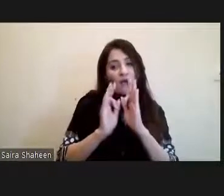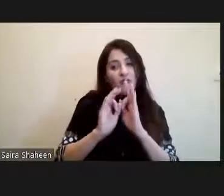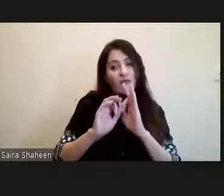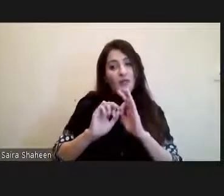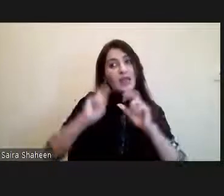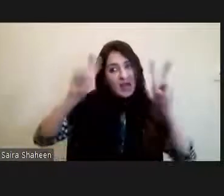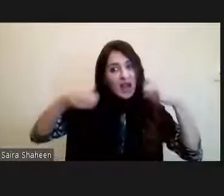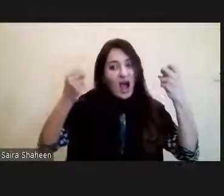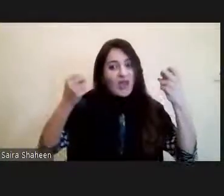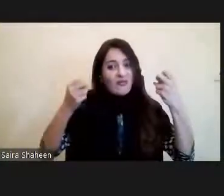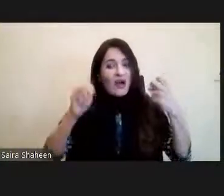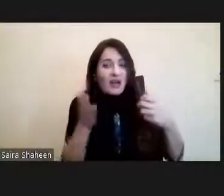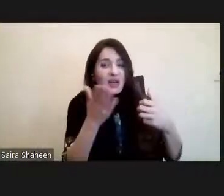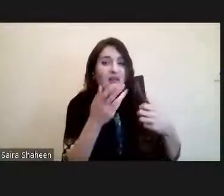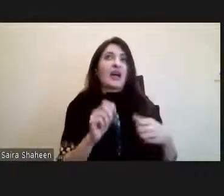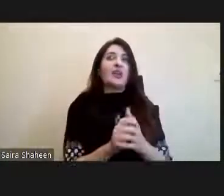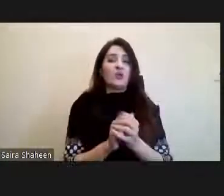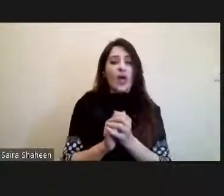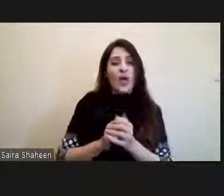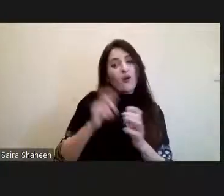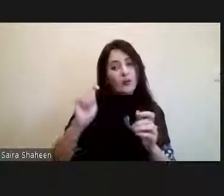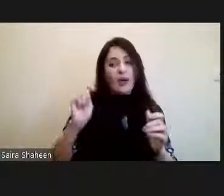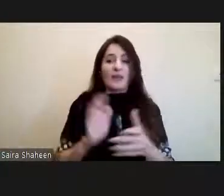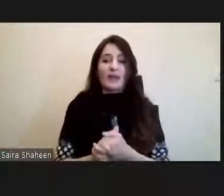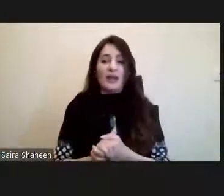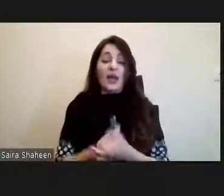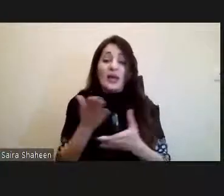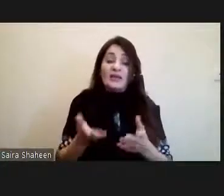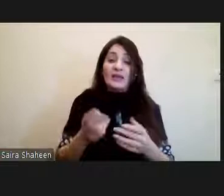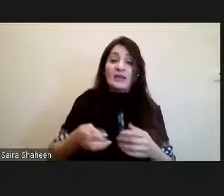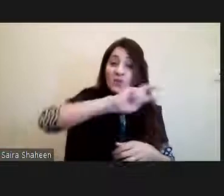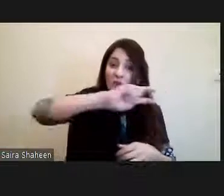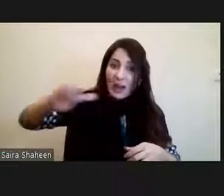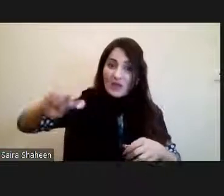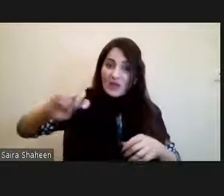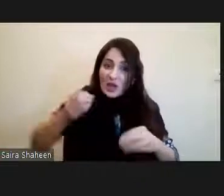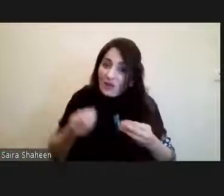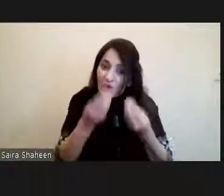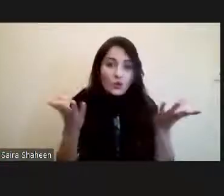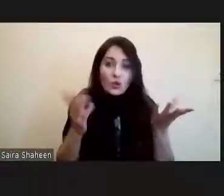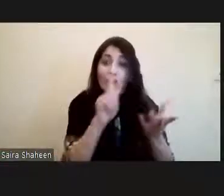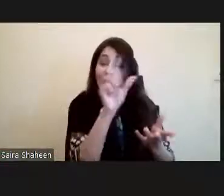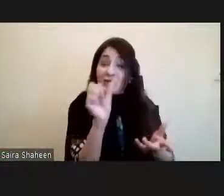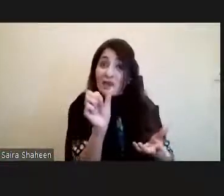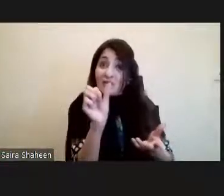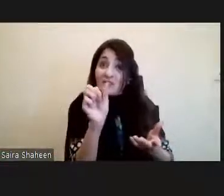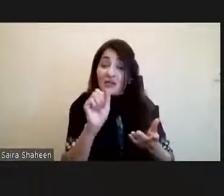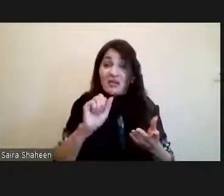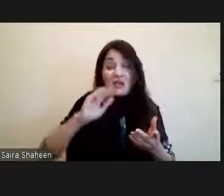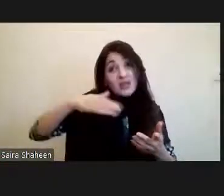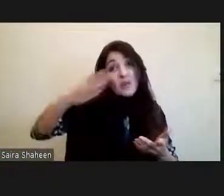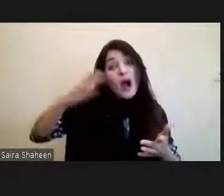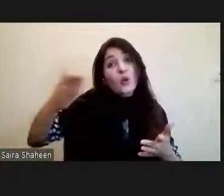in 16 languages. And we'll be including support for captions in our recently announced suite of